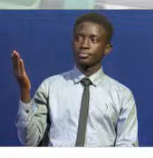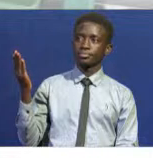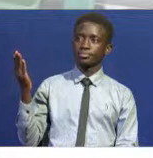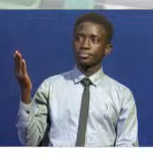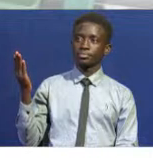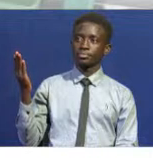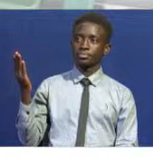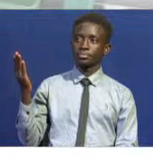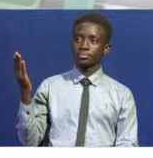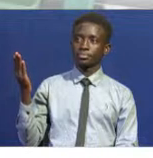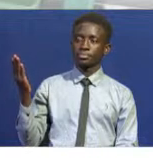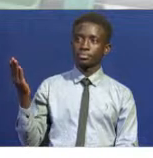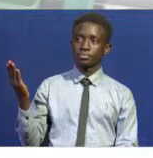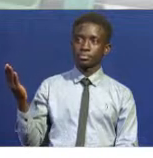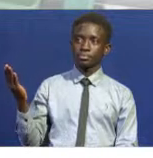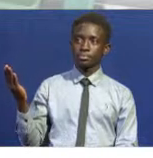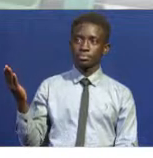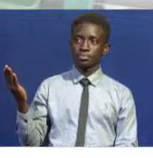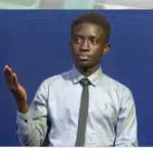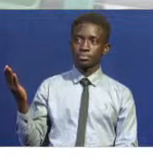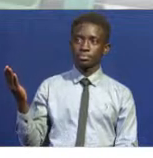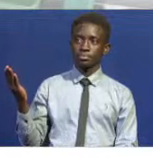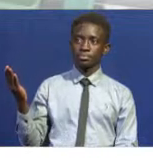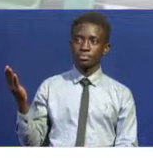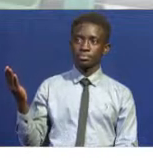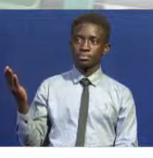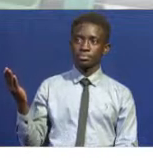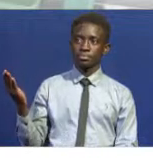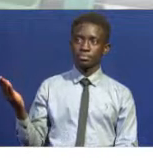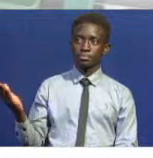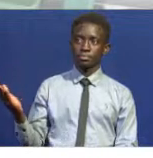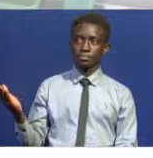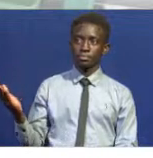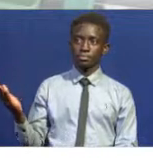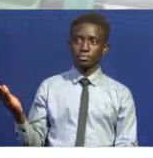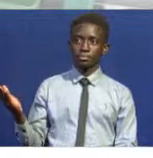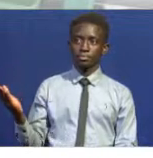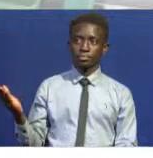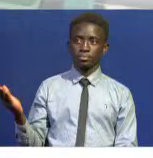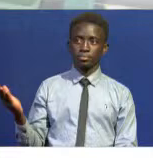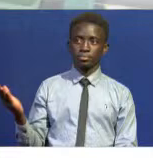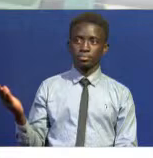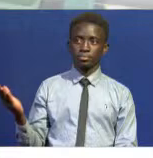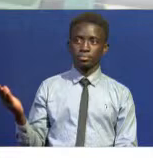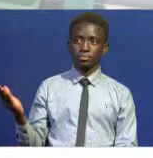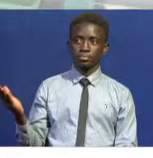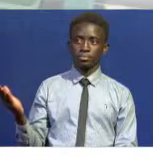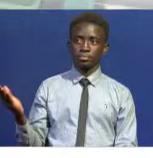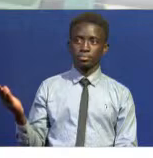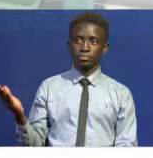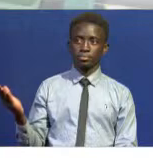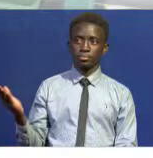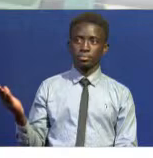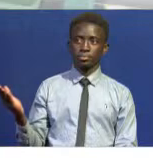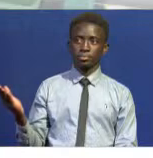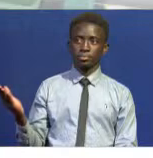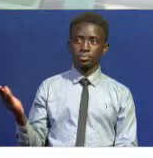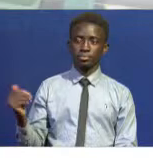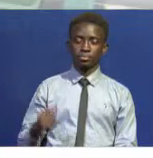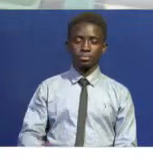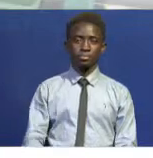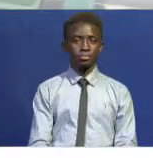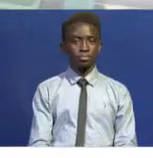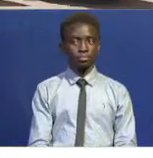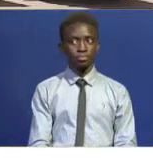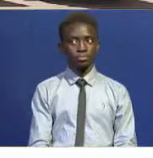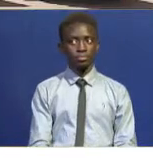cents, diesel at 164 shillings and 82 cents, and kerosene at 148 shillings and 15